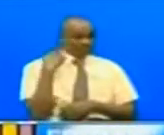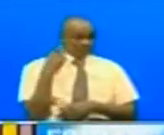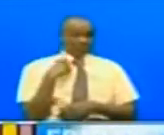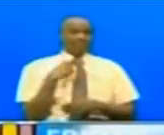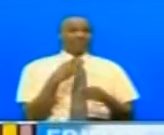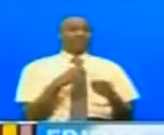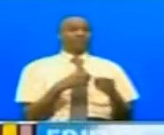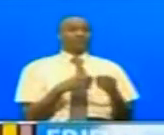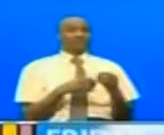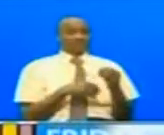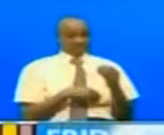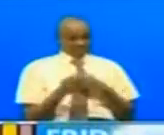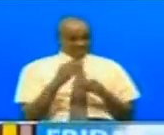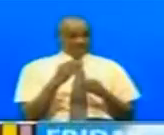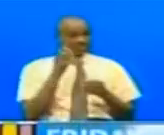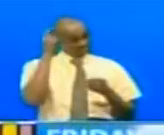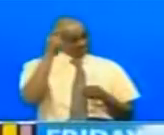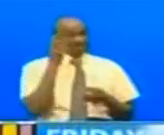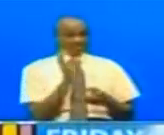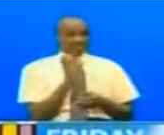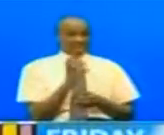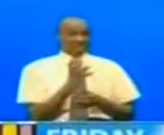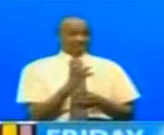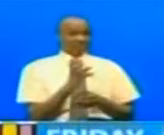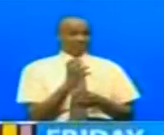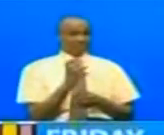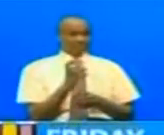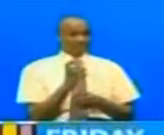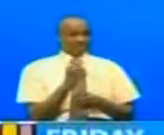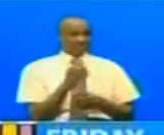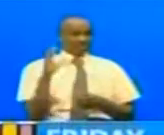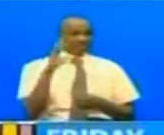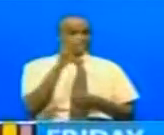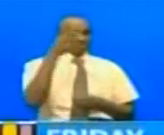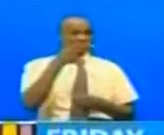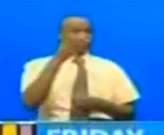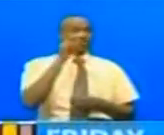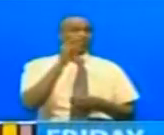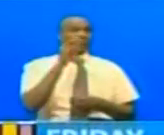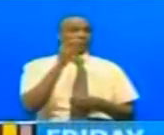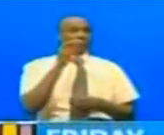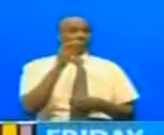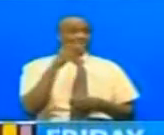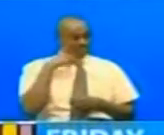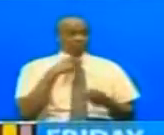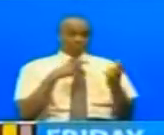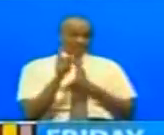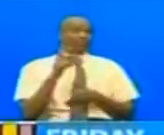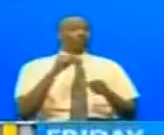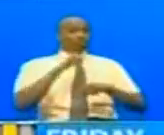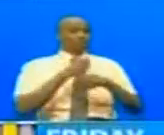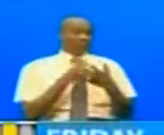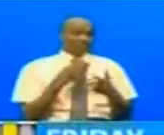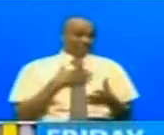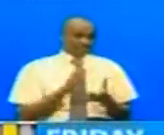charcoal after we, the closure of school, chul hues to pay for my school fees. Wow. Yeah. All right.